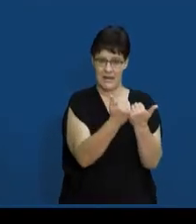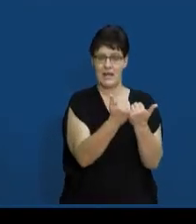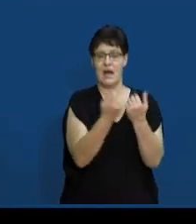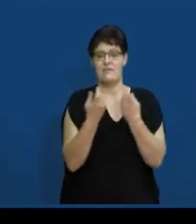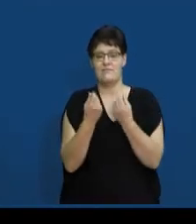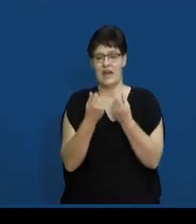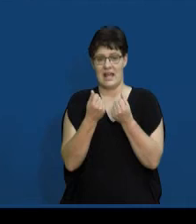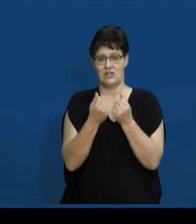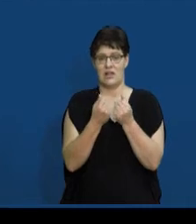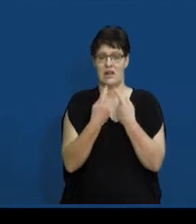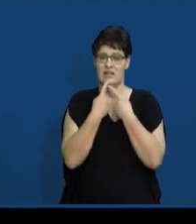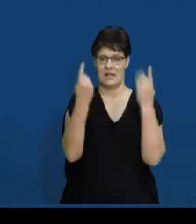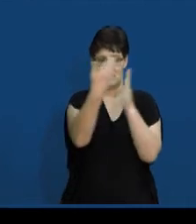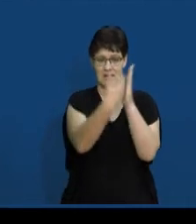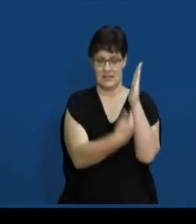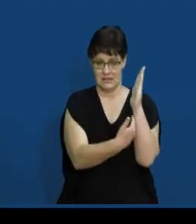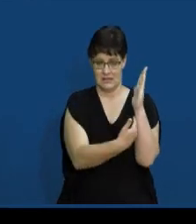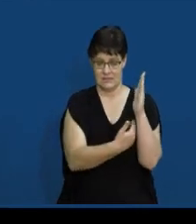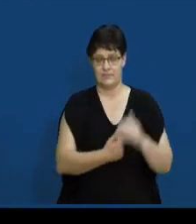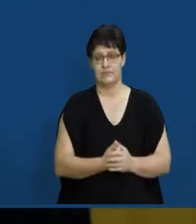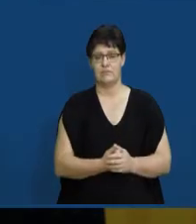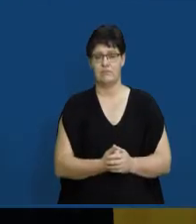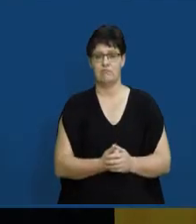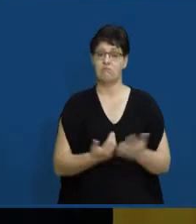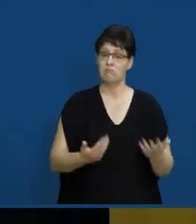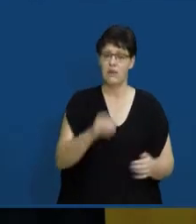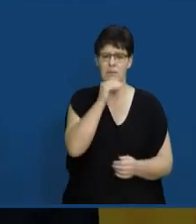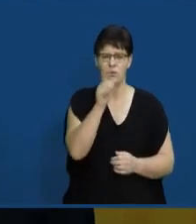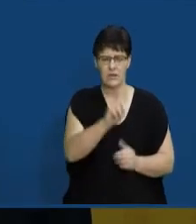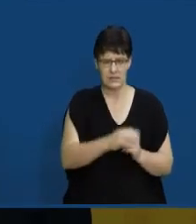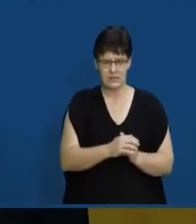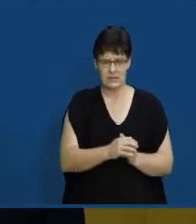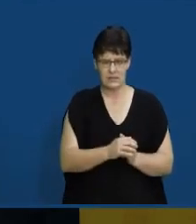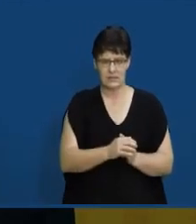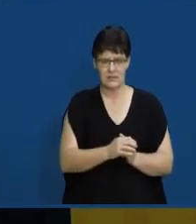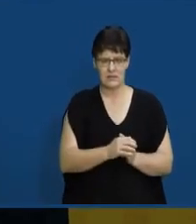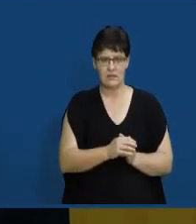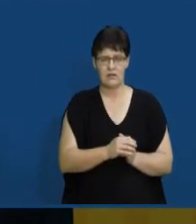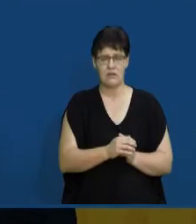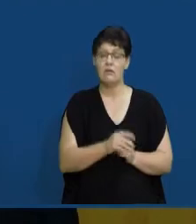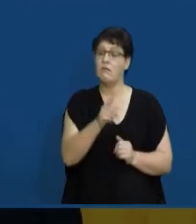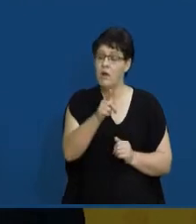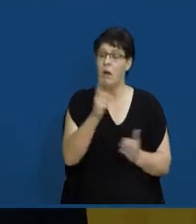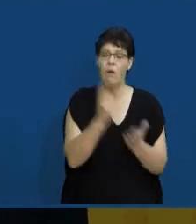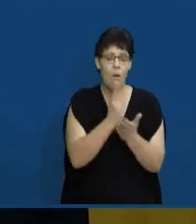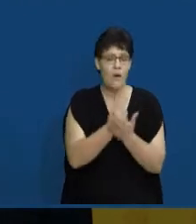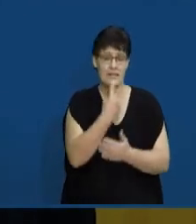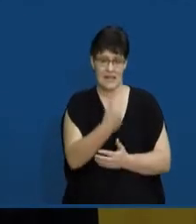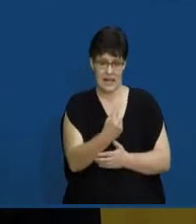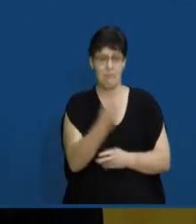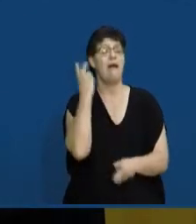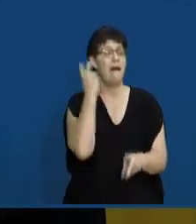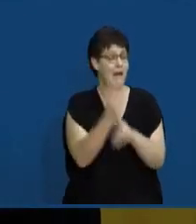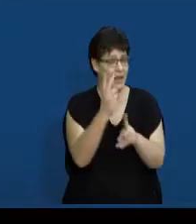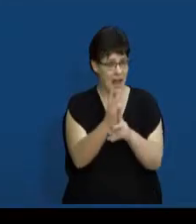financial statements. So in other words, remember something else. I've always told you this and I'm telling you